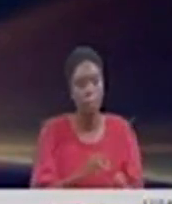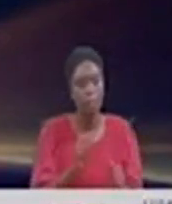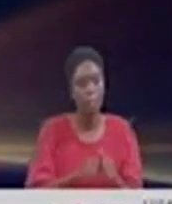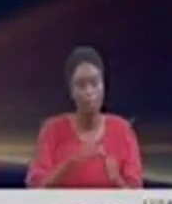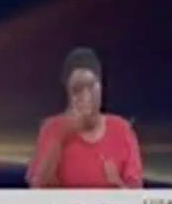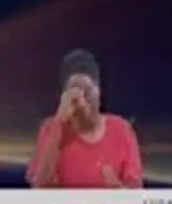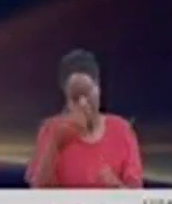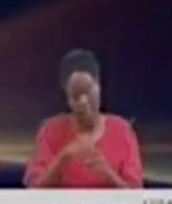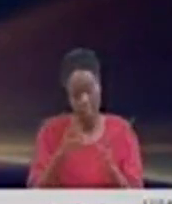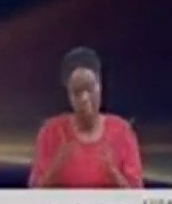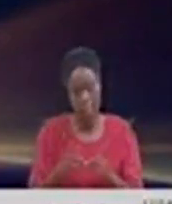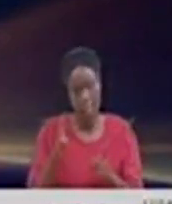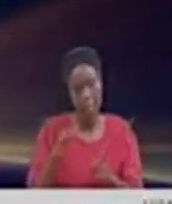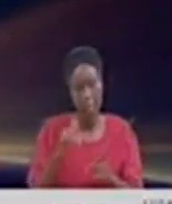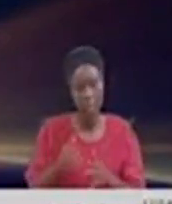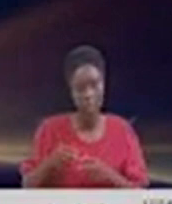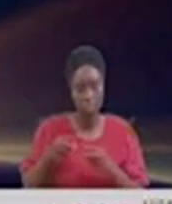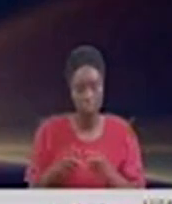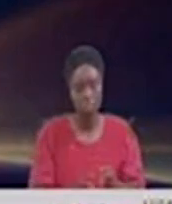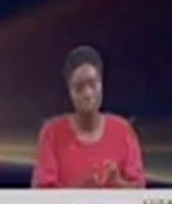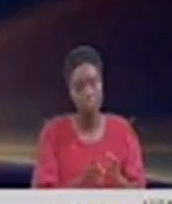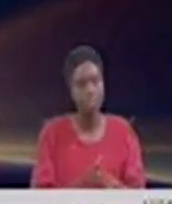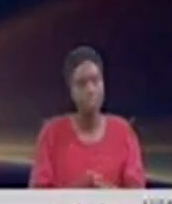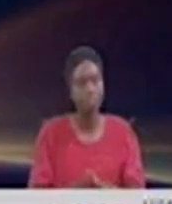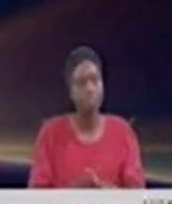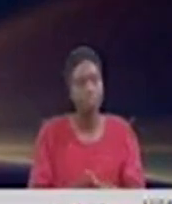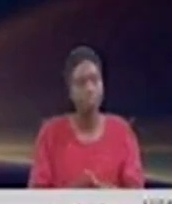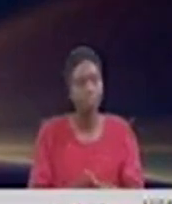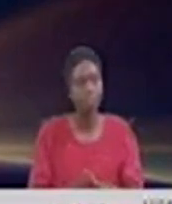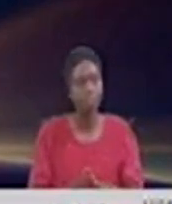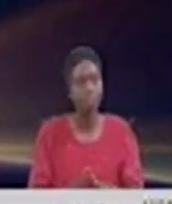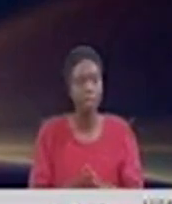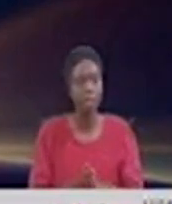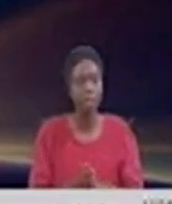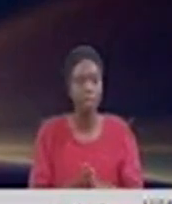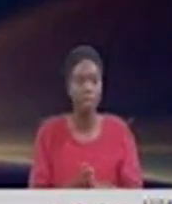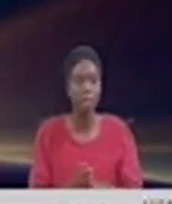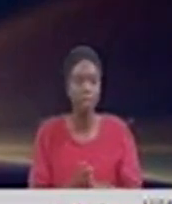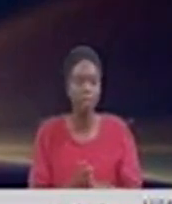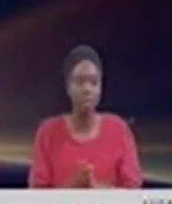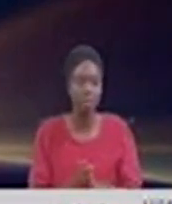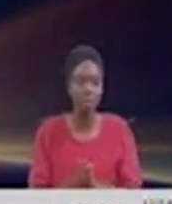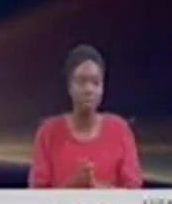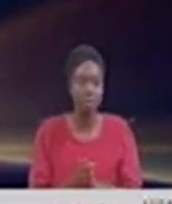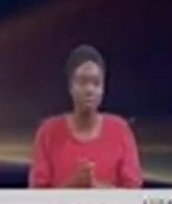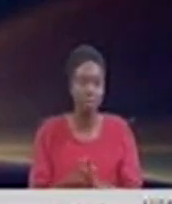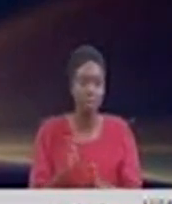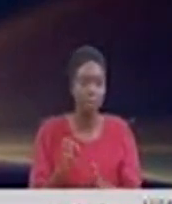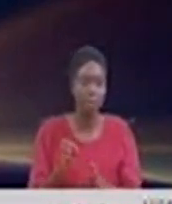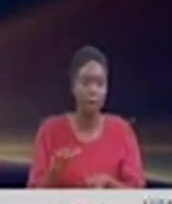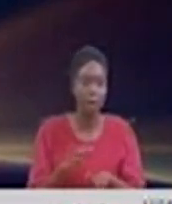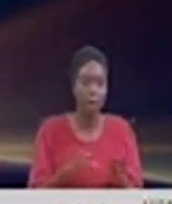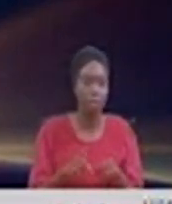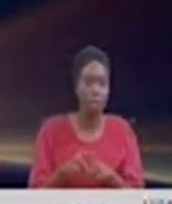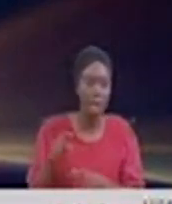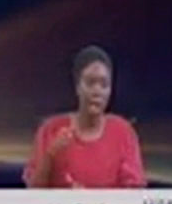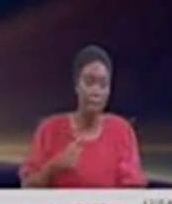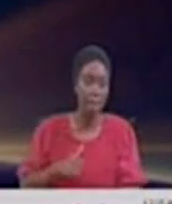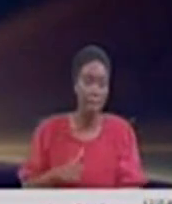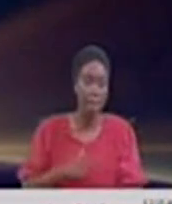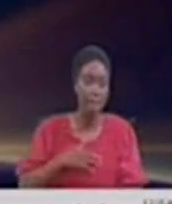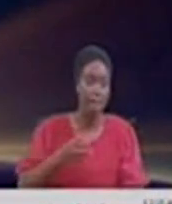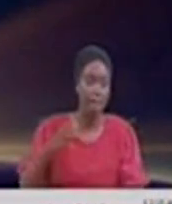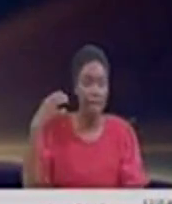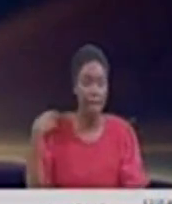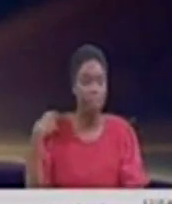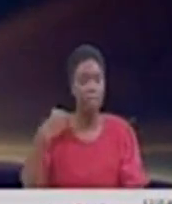every man in his place by their standards. On the west side shall be the standard of the camp of Ephraim according to their armies, and